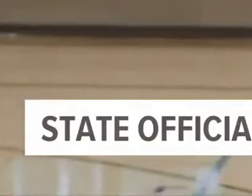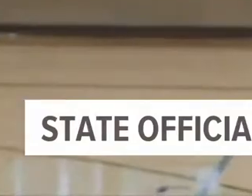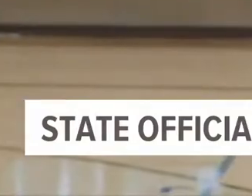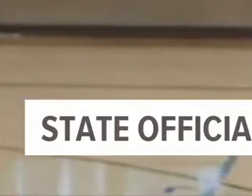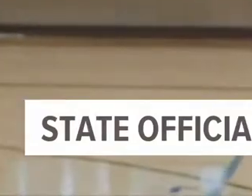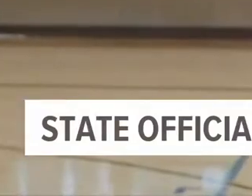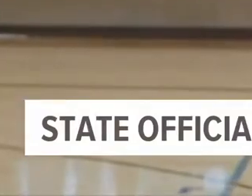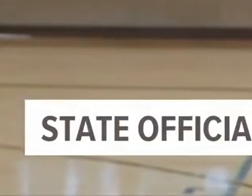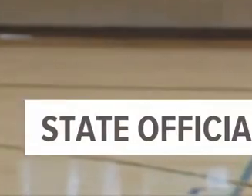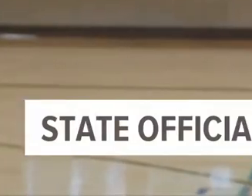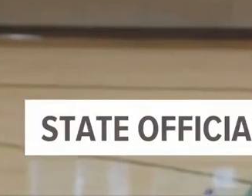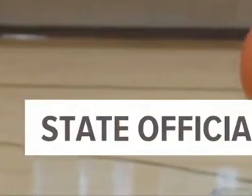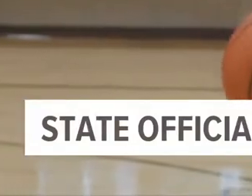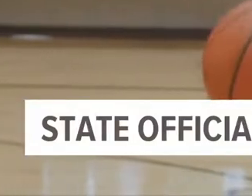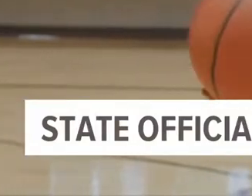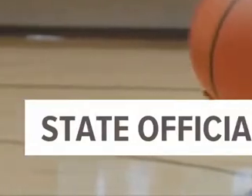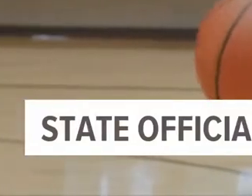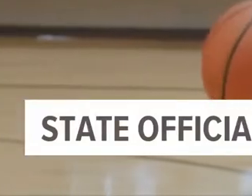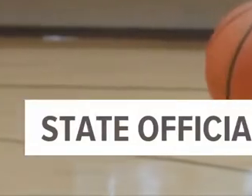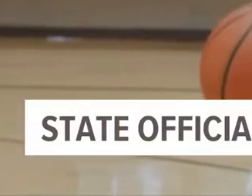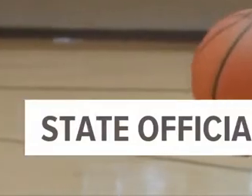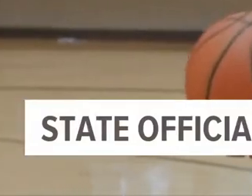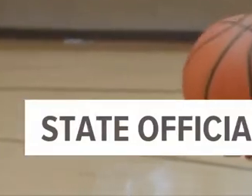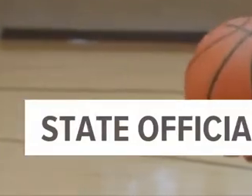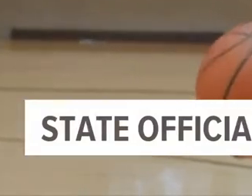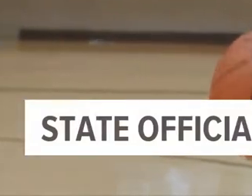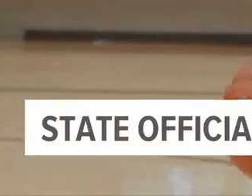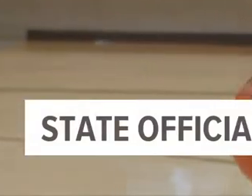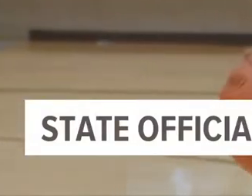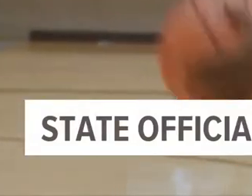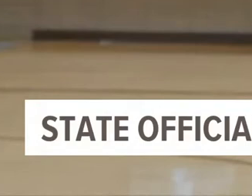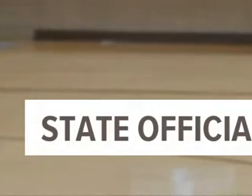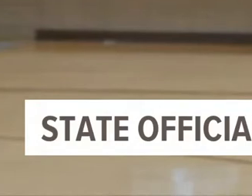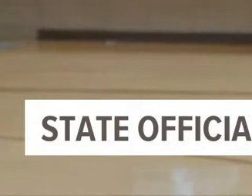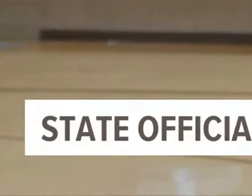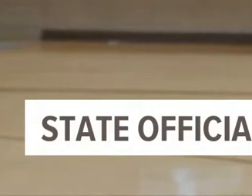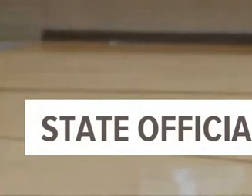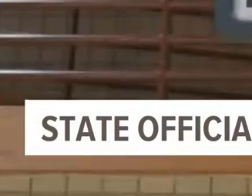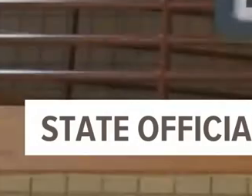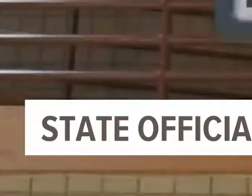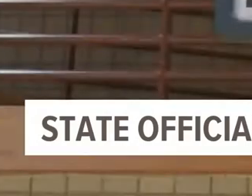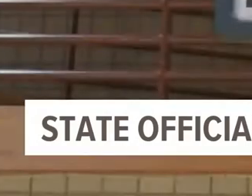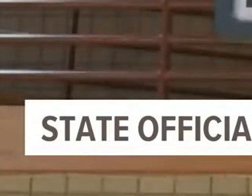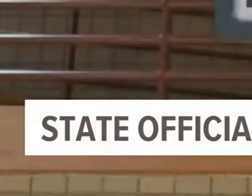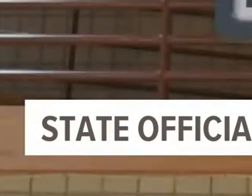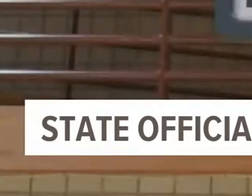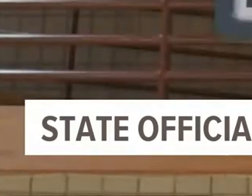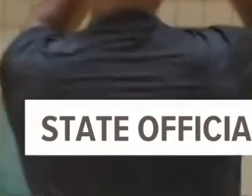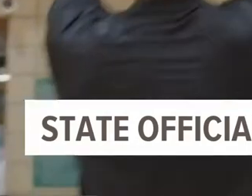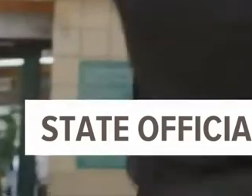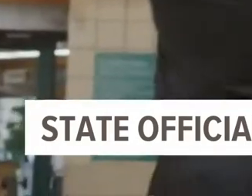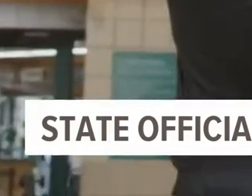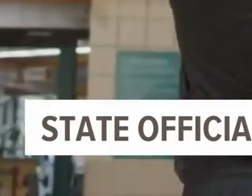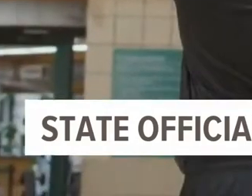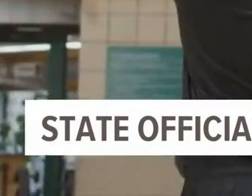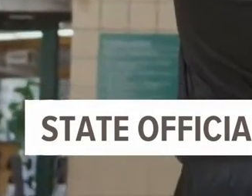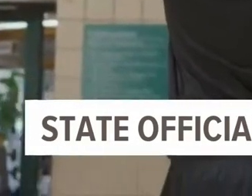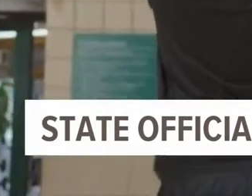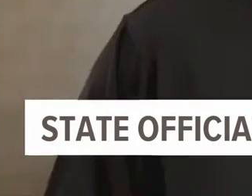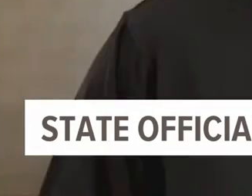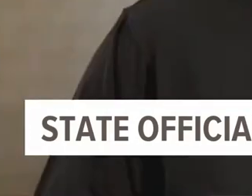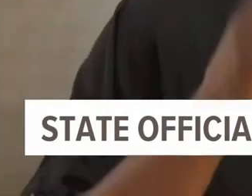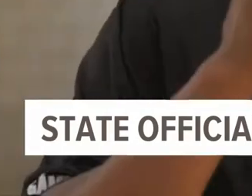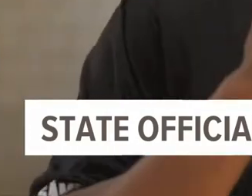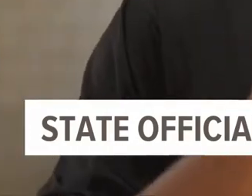It's safe, it's effective, and it will allow us to return back to normal. Let's vaccinate Arkansas so we can all get back in the